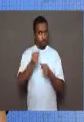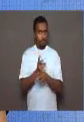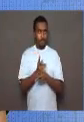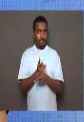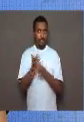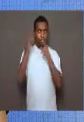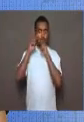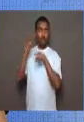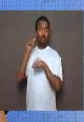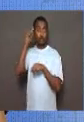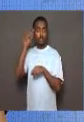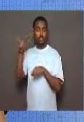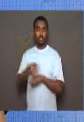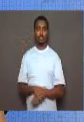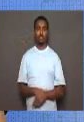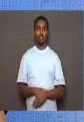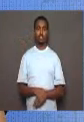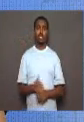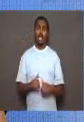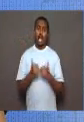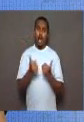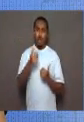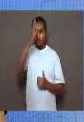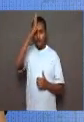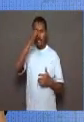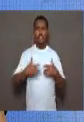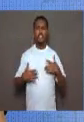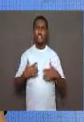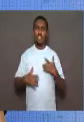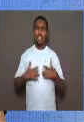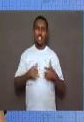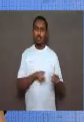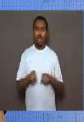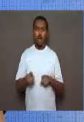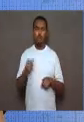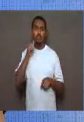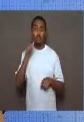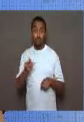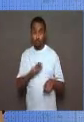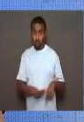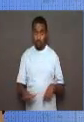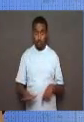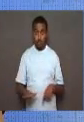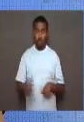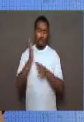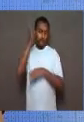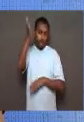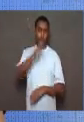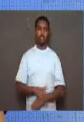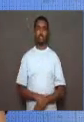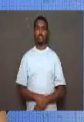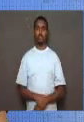careful notes about his views. How does the father feel about his daughter's future?